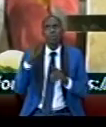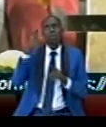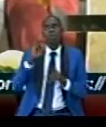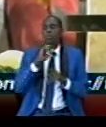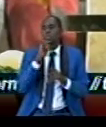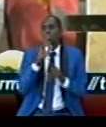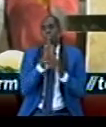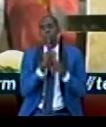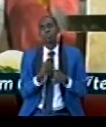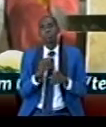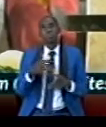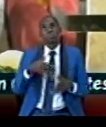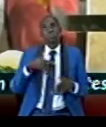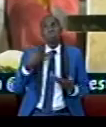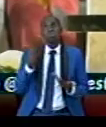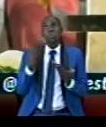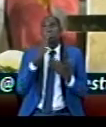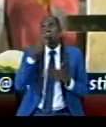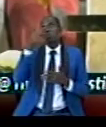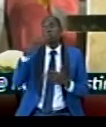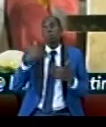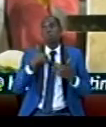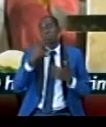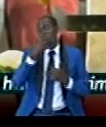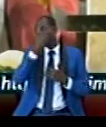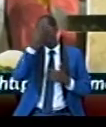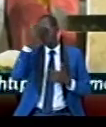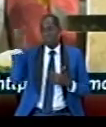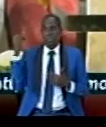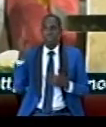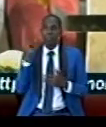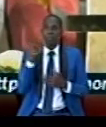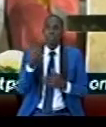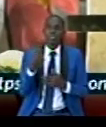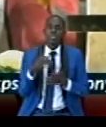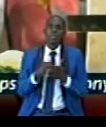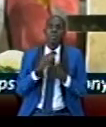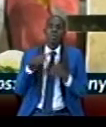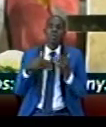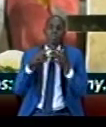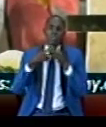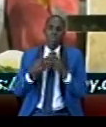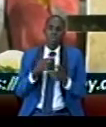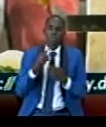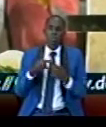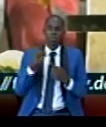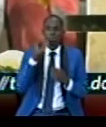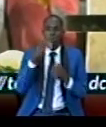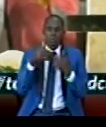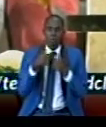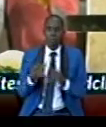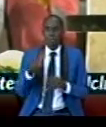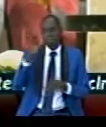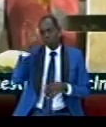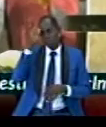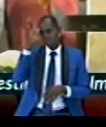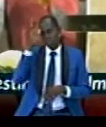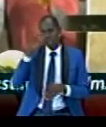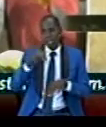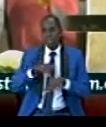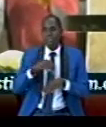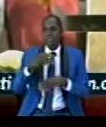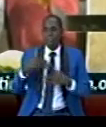felt he has left me. It all started when I lost my father as a little child, a long time ago.